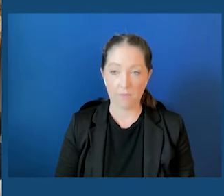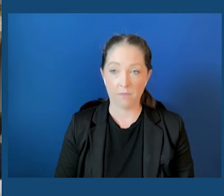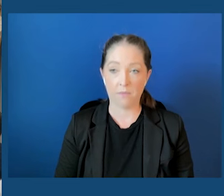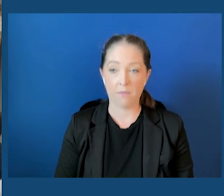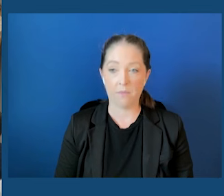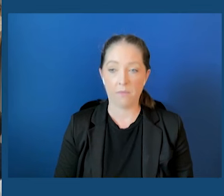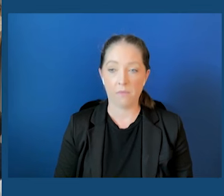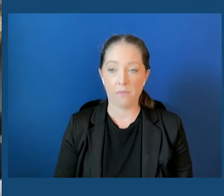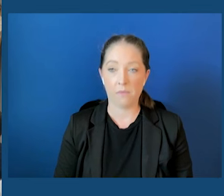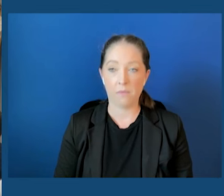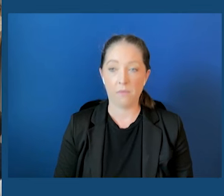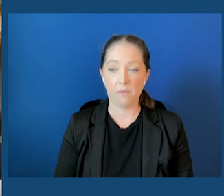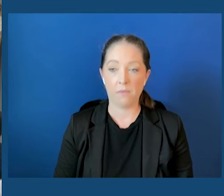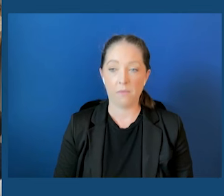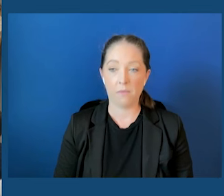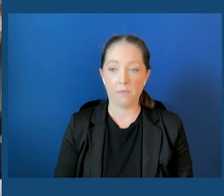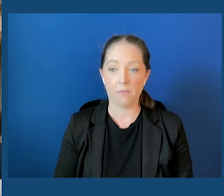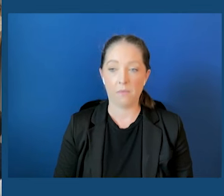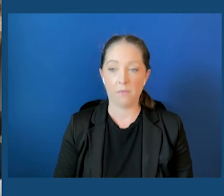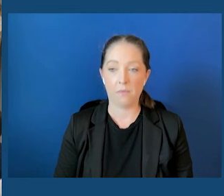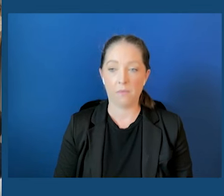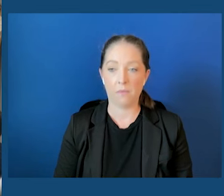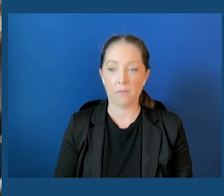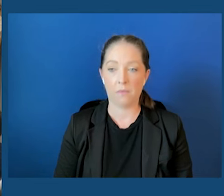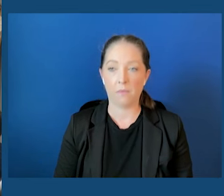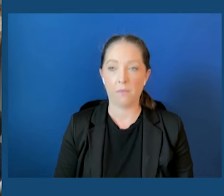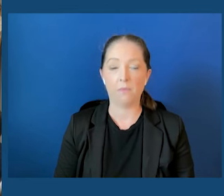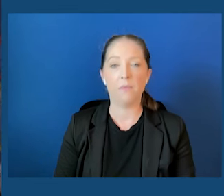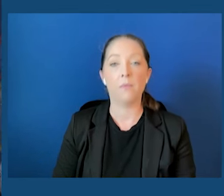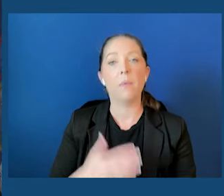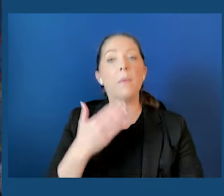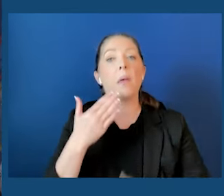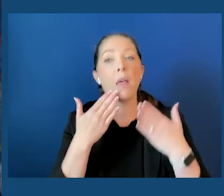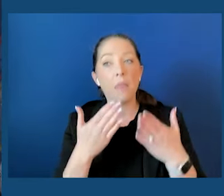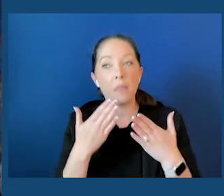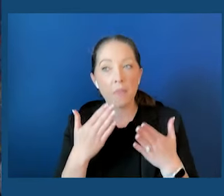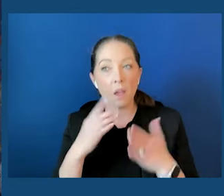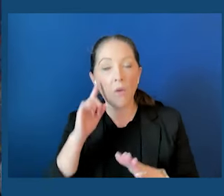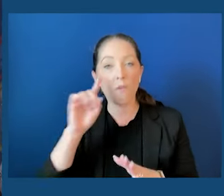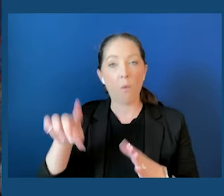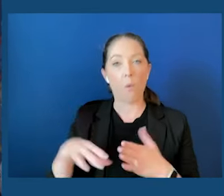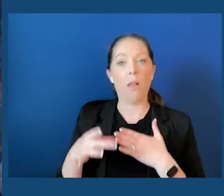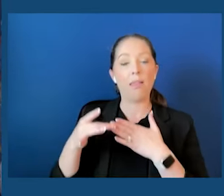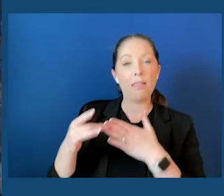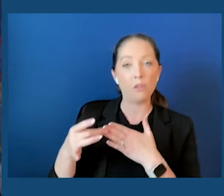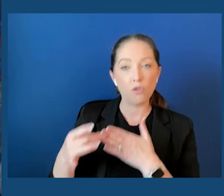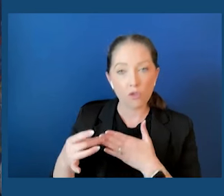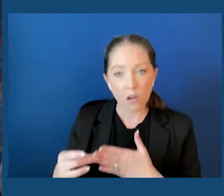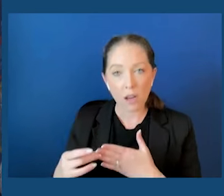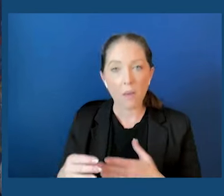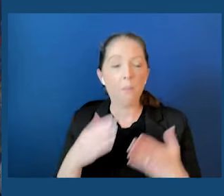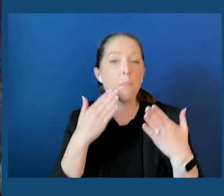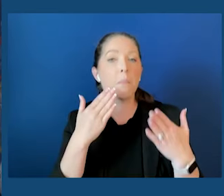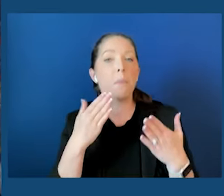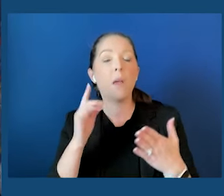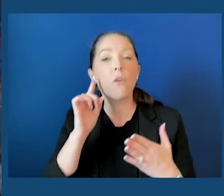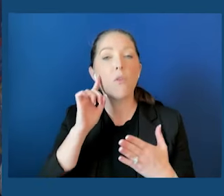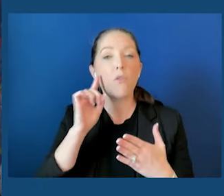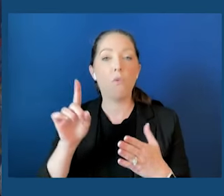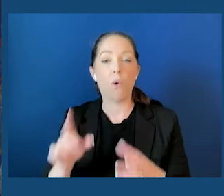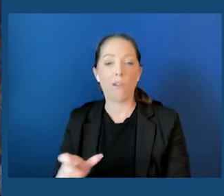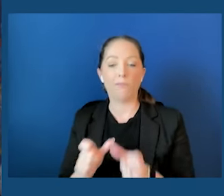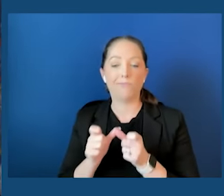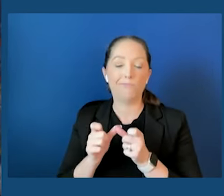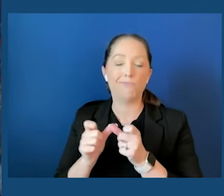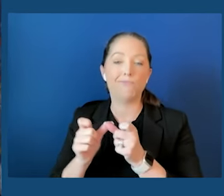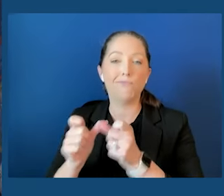Thank you very much, Governor Hochul. Governor, thank you for your leadership, and thank you for your continued